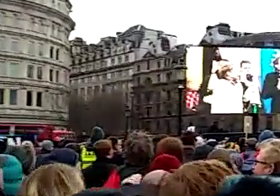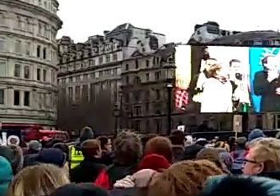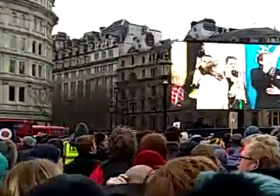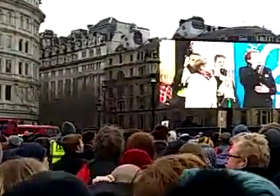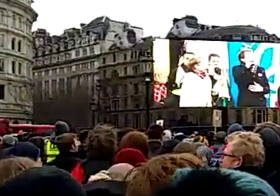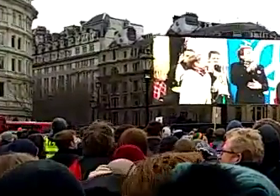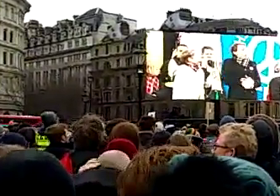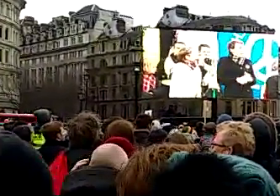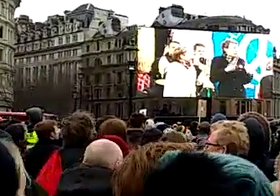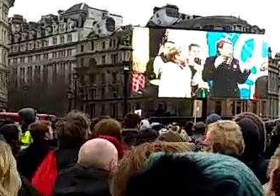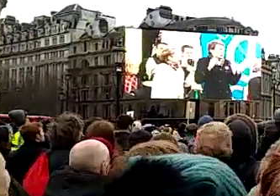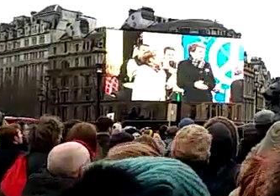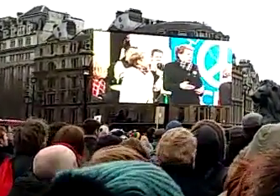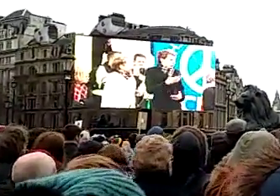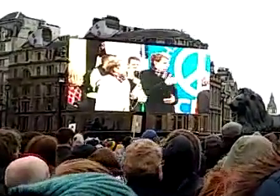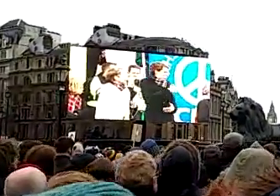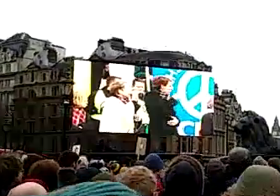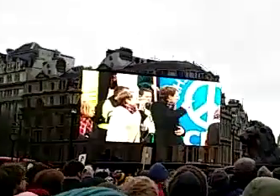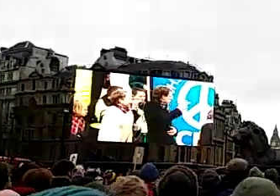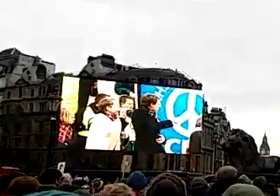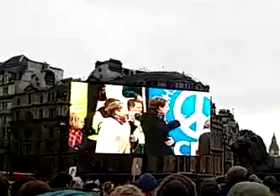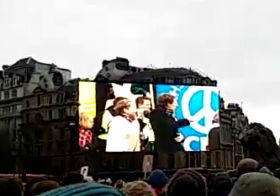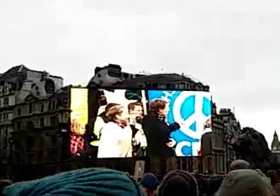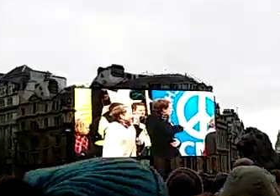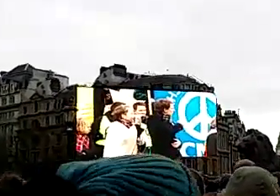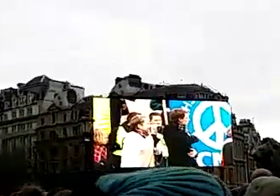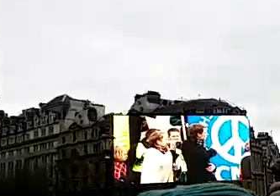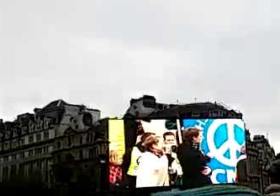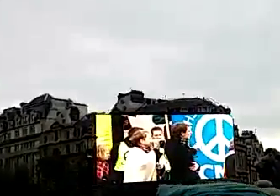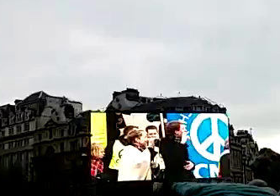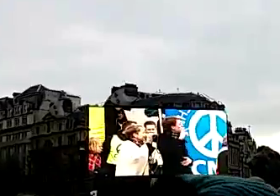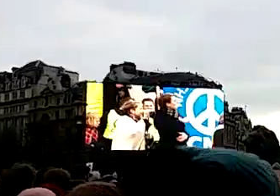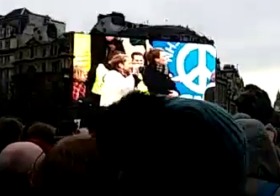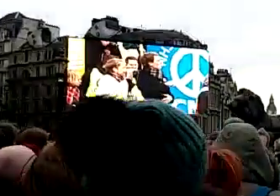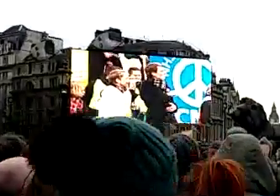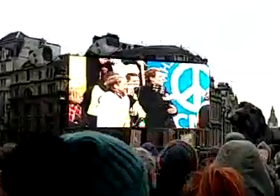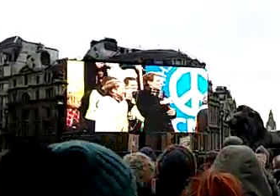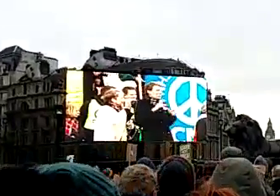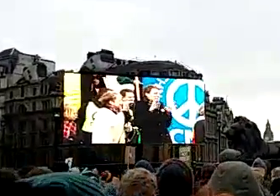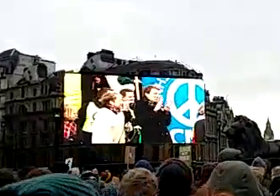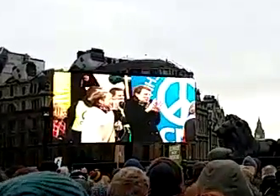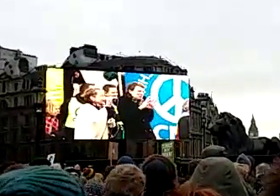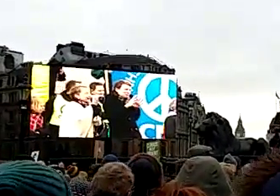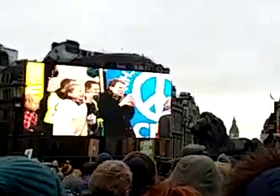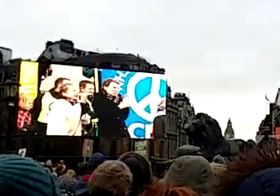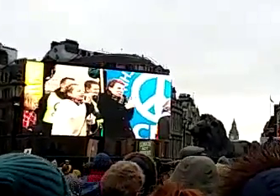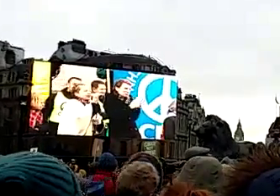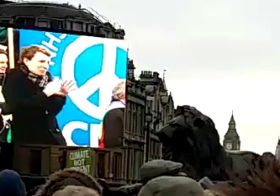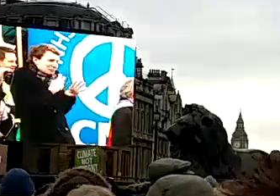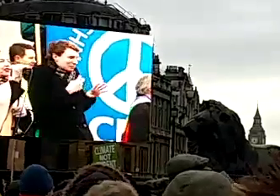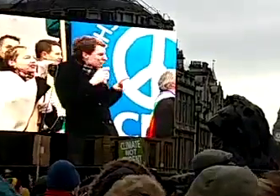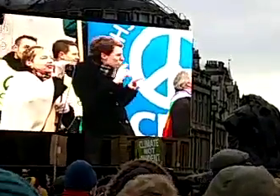introduce is coming up that staircase through the crowd. Okay, that's for the Corbynistas, I think he's